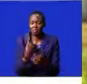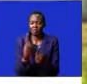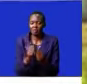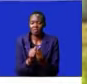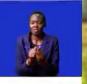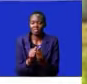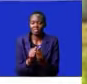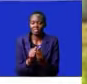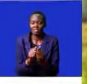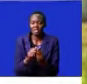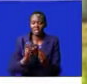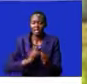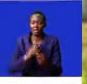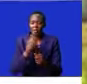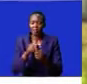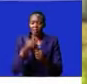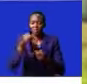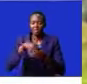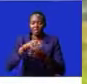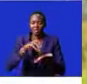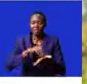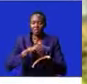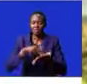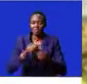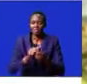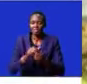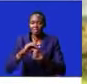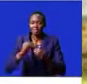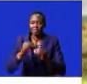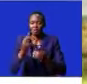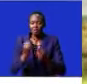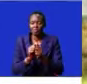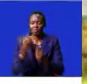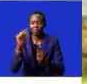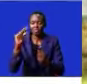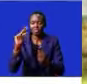it's only miners who are actually in possession of this number of kgs we are mining here.